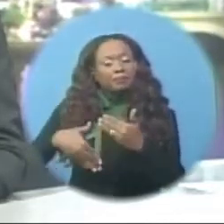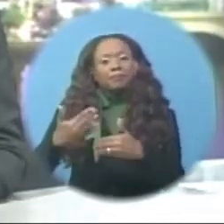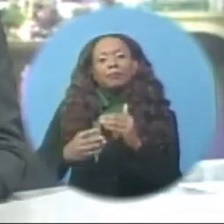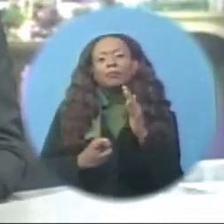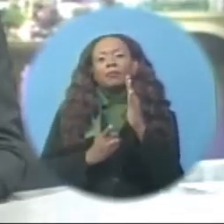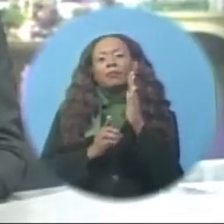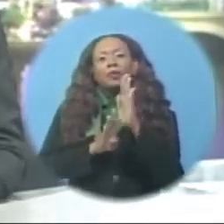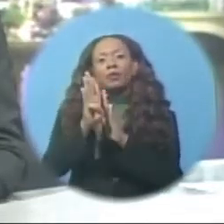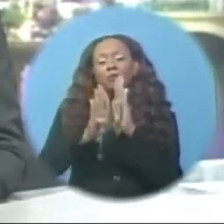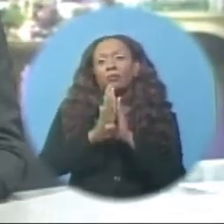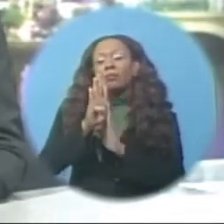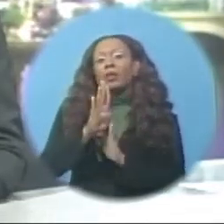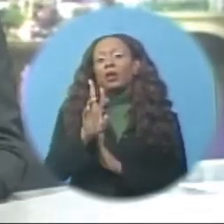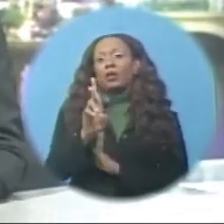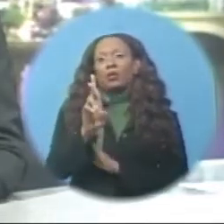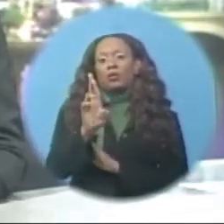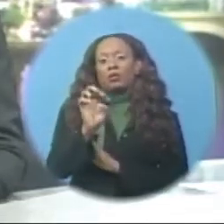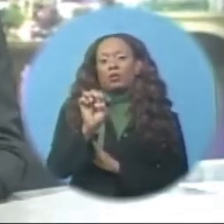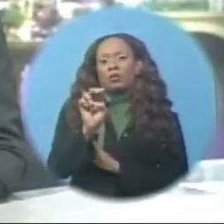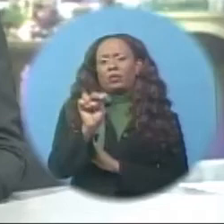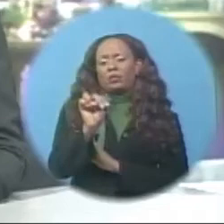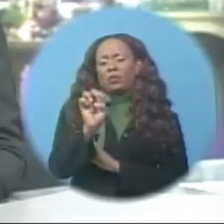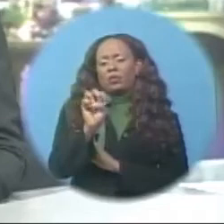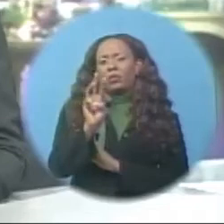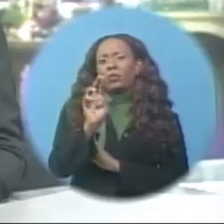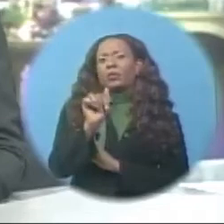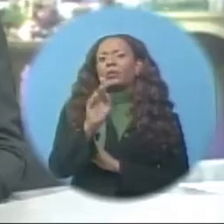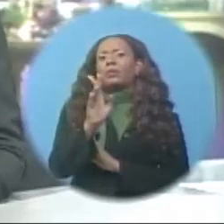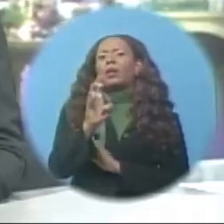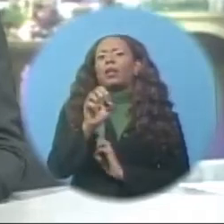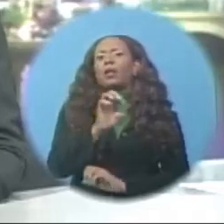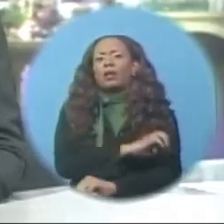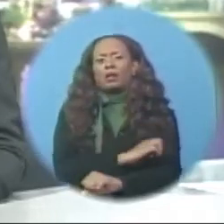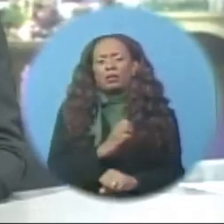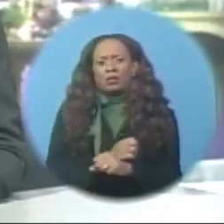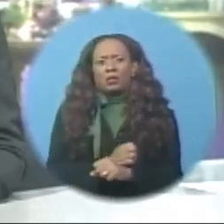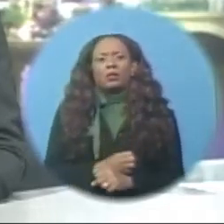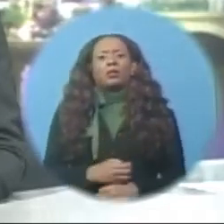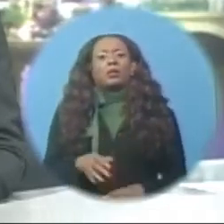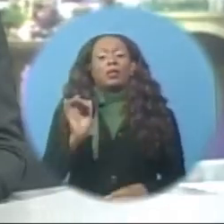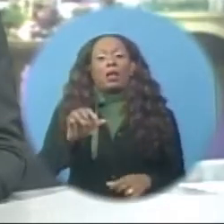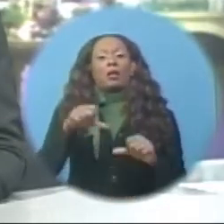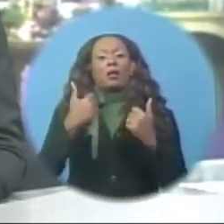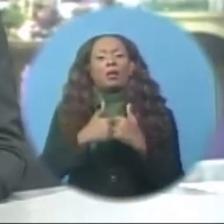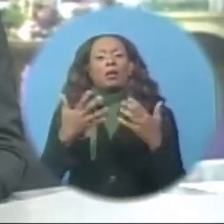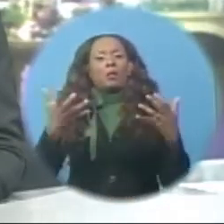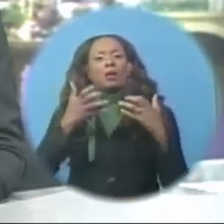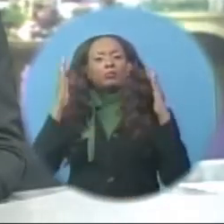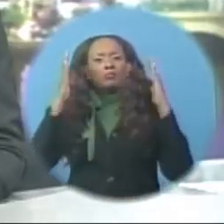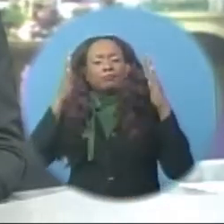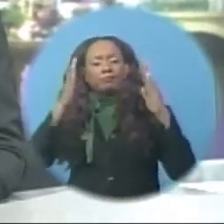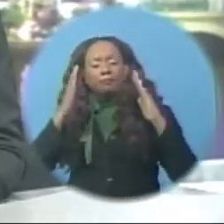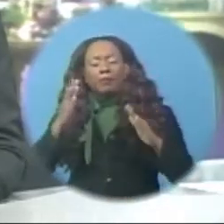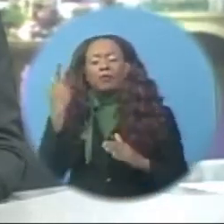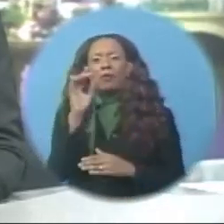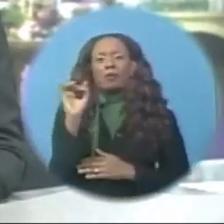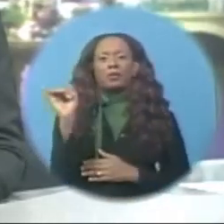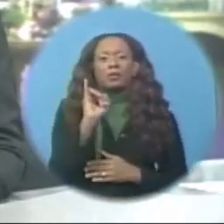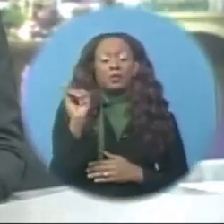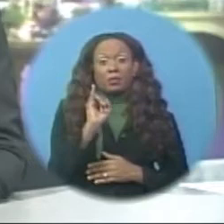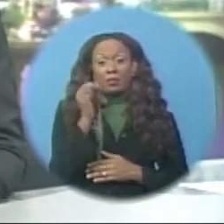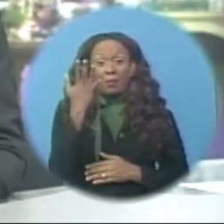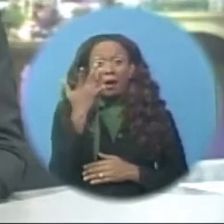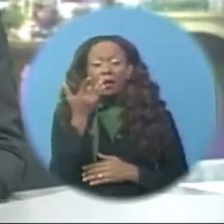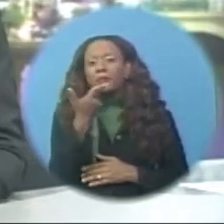developing a renewable energy sector, the Barbados Renewable Energy Association wants to see greater attention paid to insurance, given the importance of the